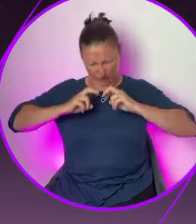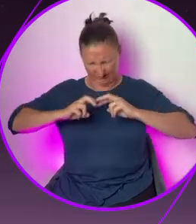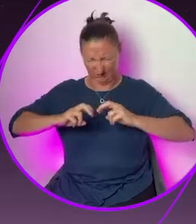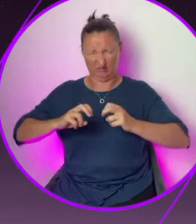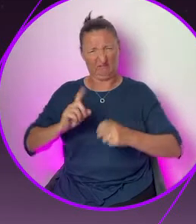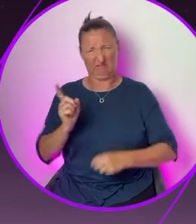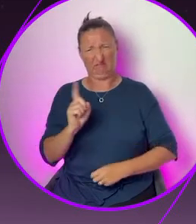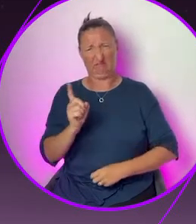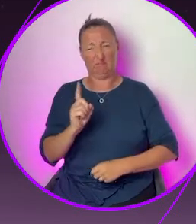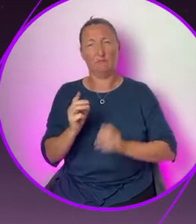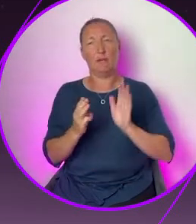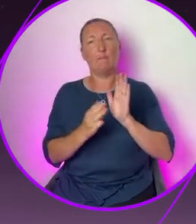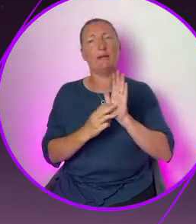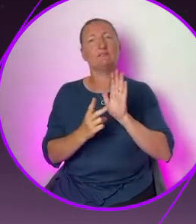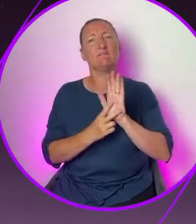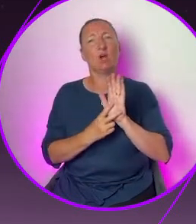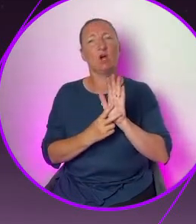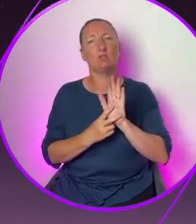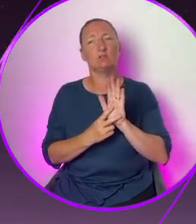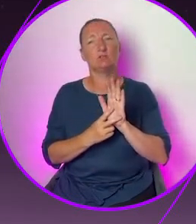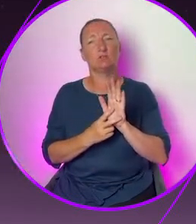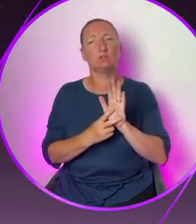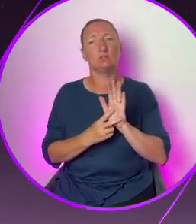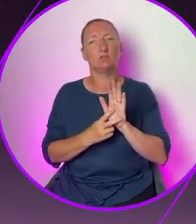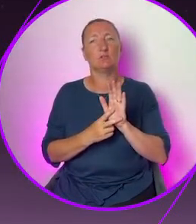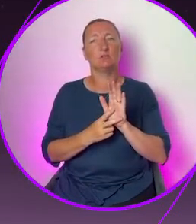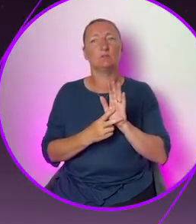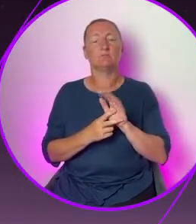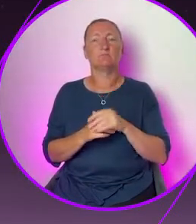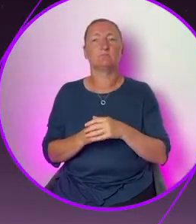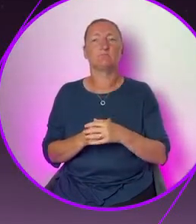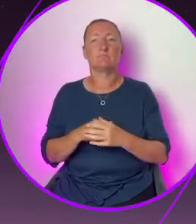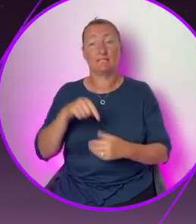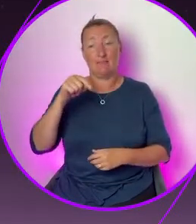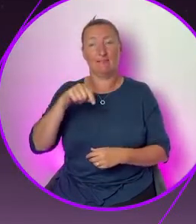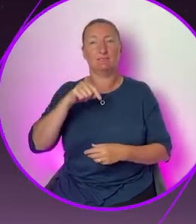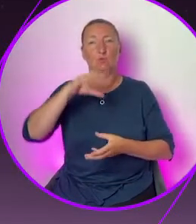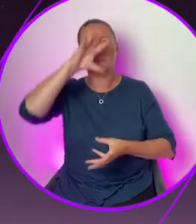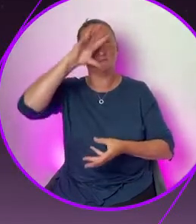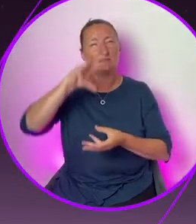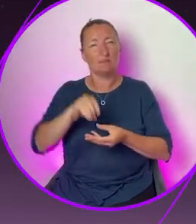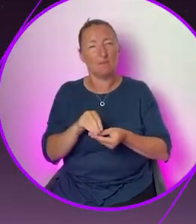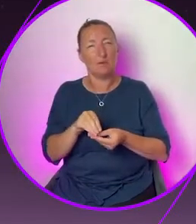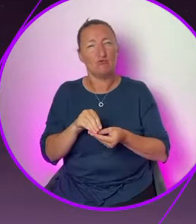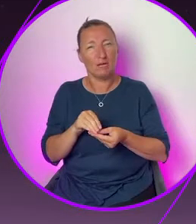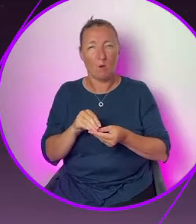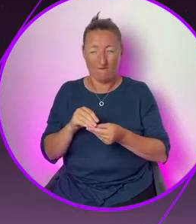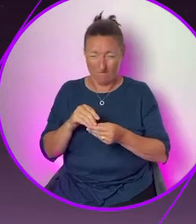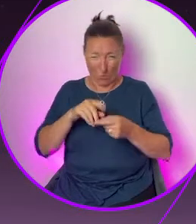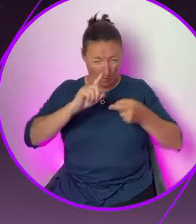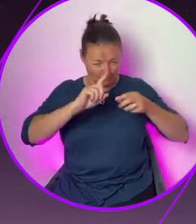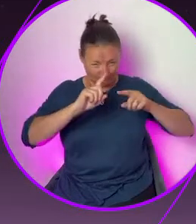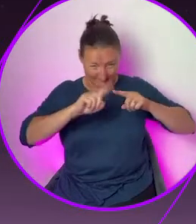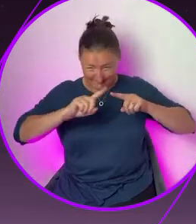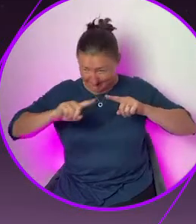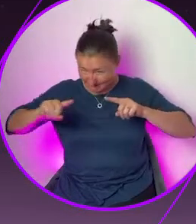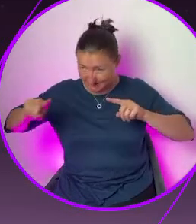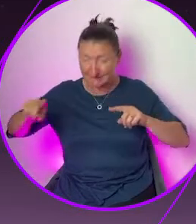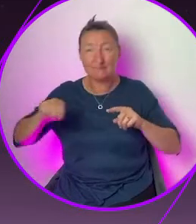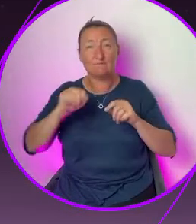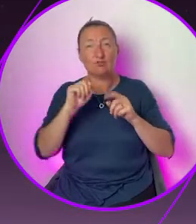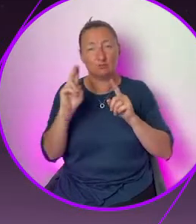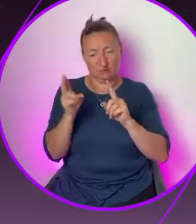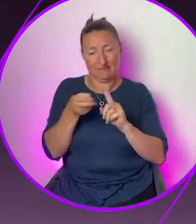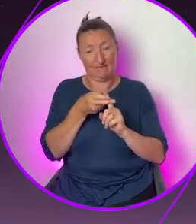is a definition of the metaverse that is effectively an aggregate or a summary of all definitions that are out there, and